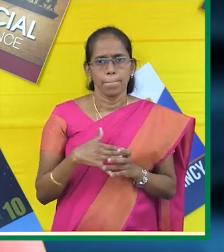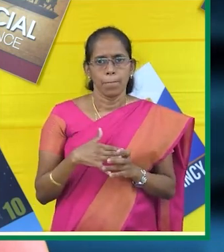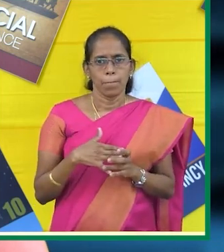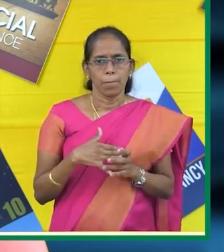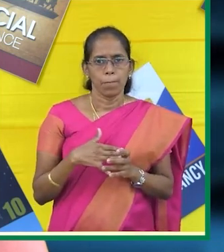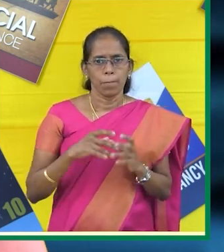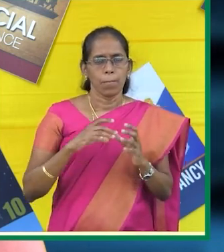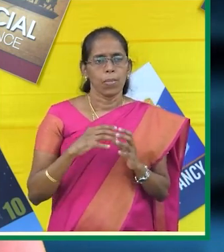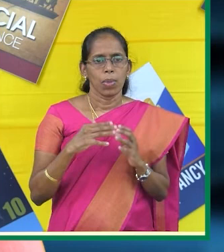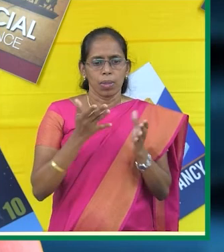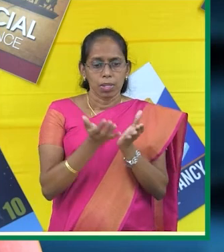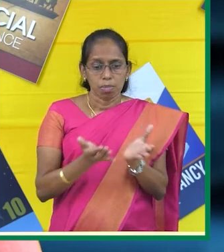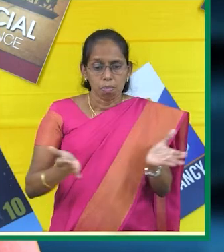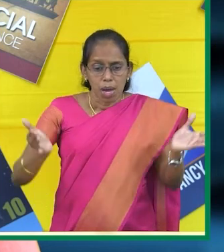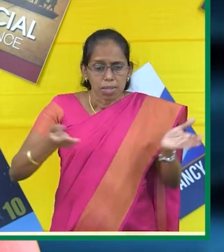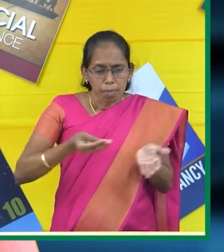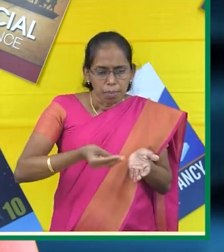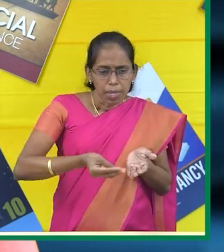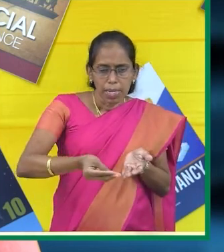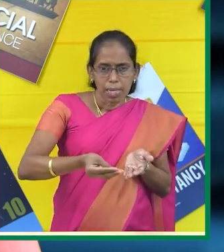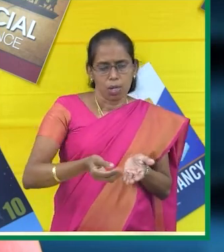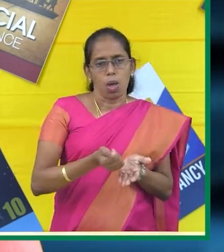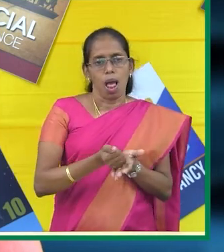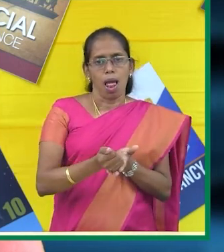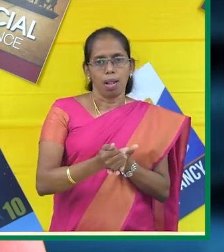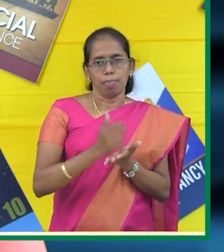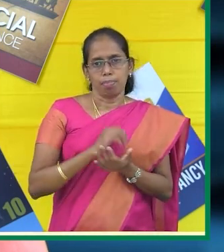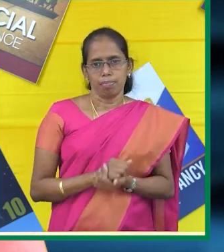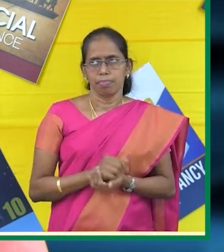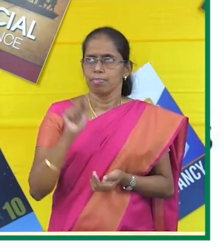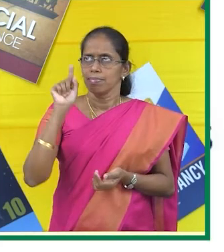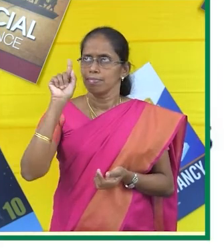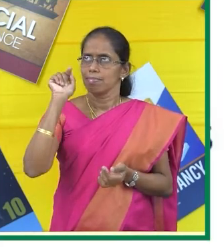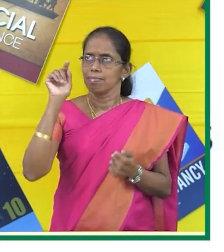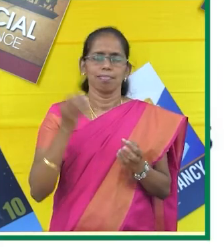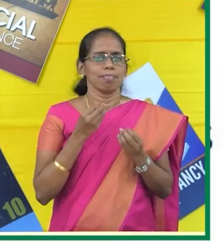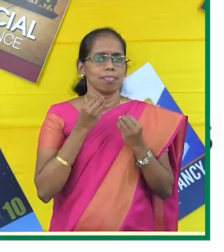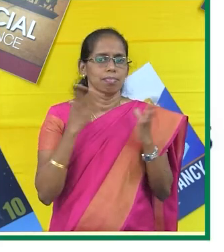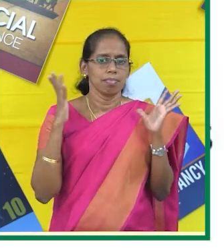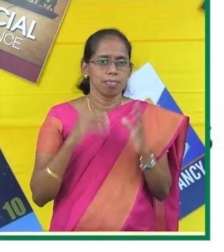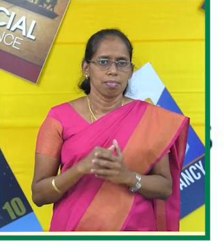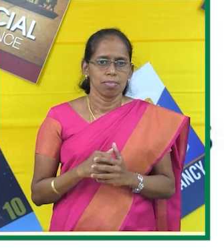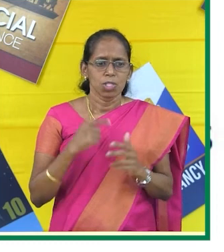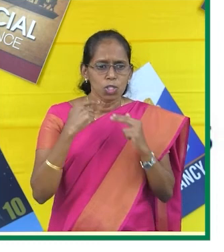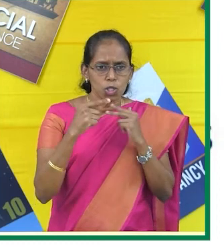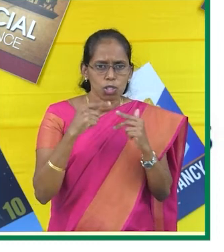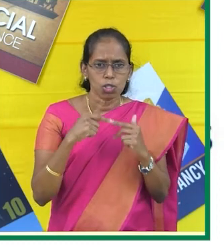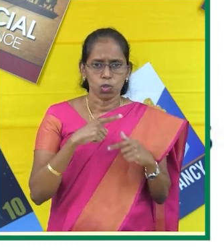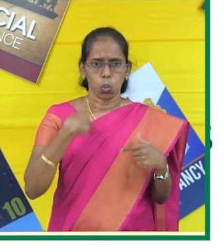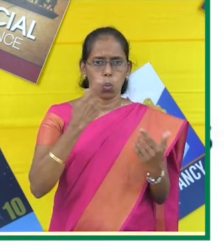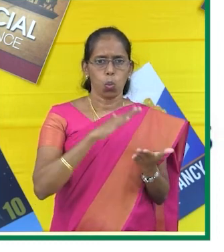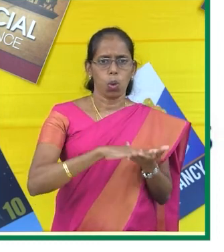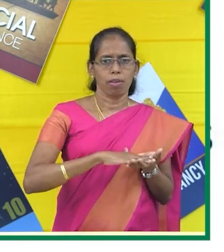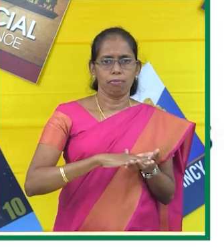a bathtub is near to help him out. And he talks to his wife